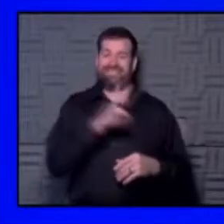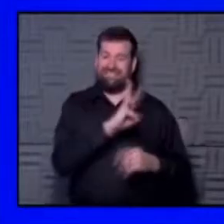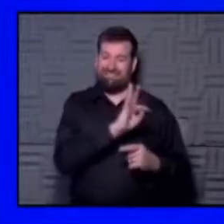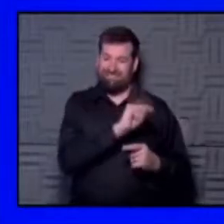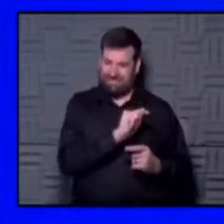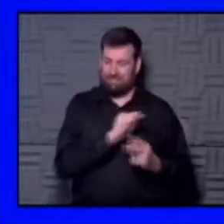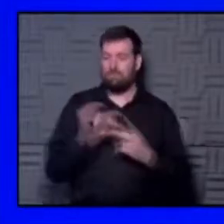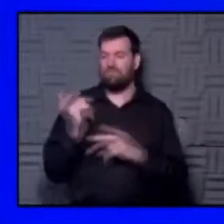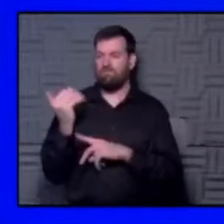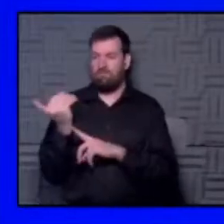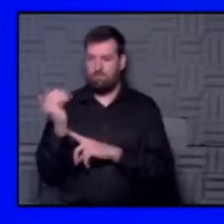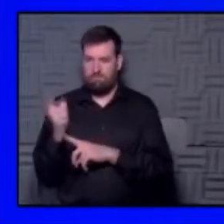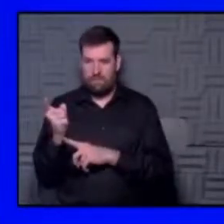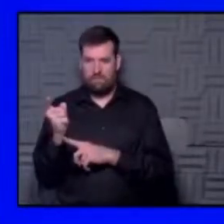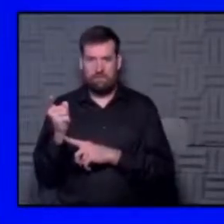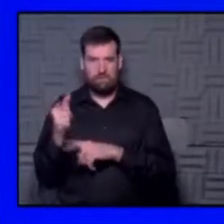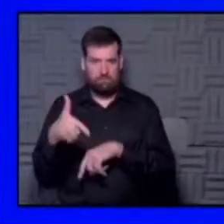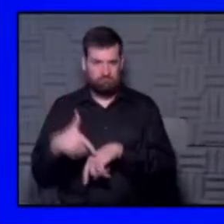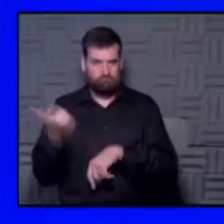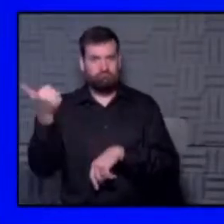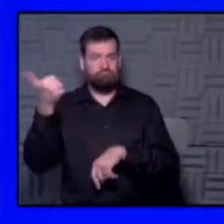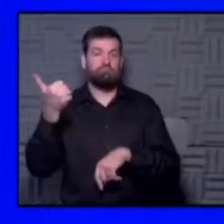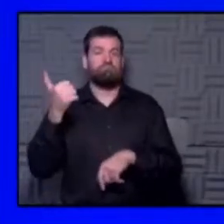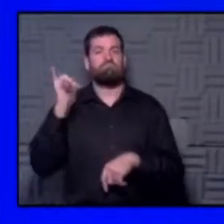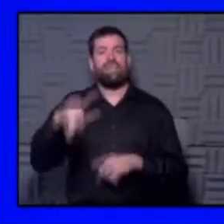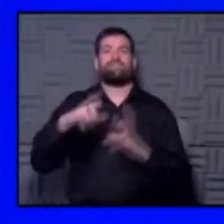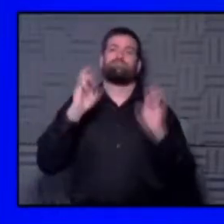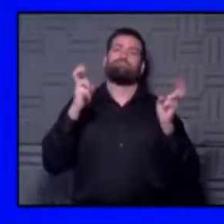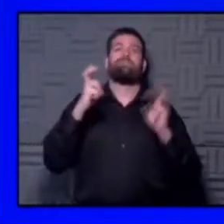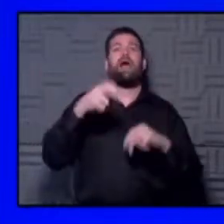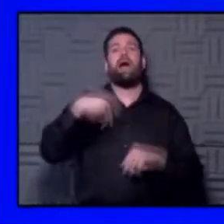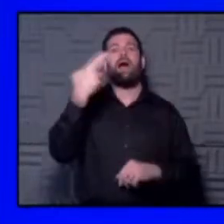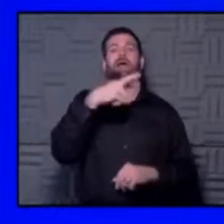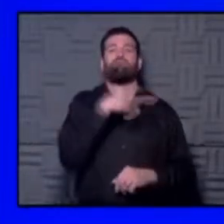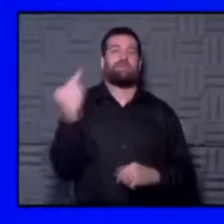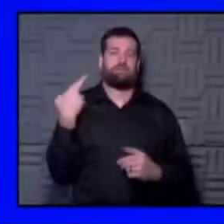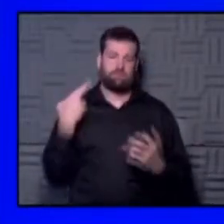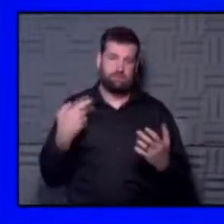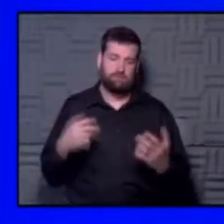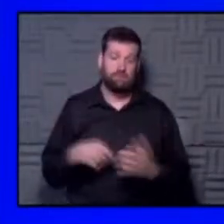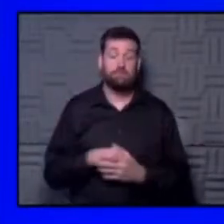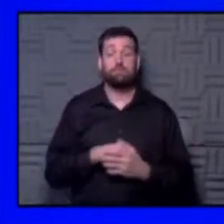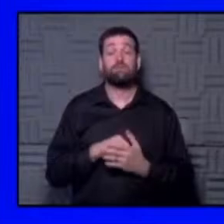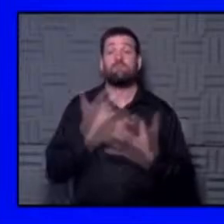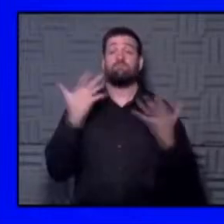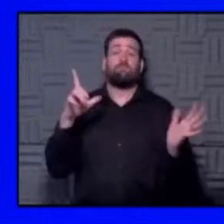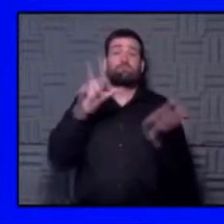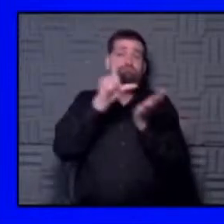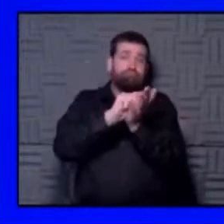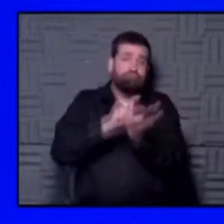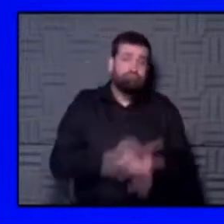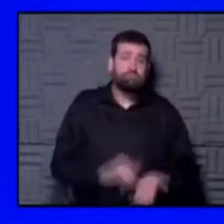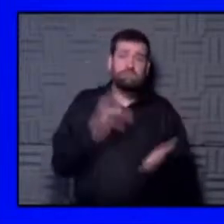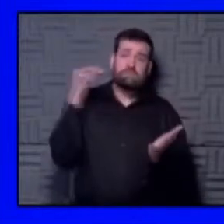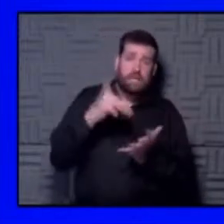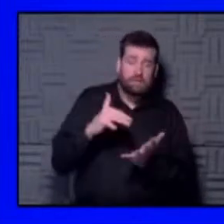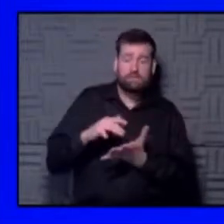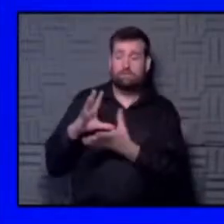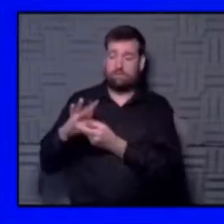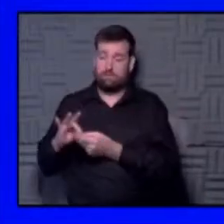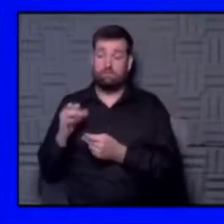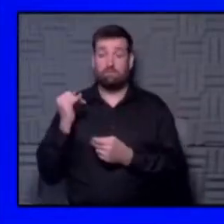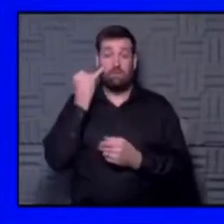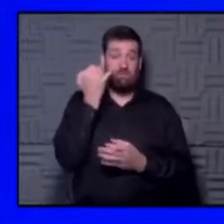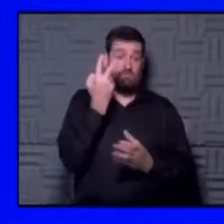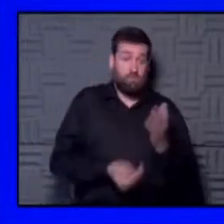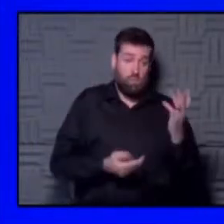closer is a close contact, is a high-risk contact. Certainly, we know from published studies and anecdotes that if both parties are wearing